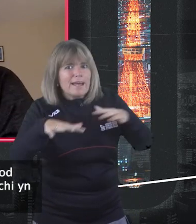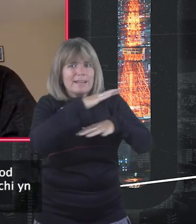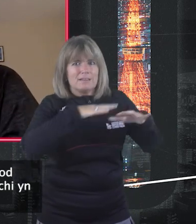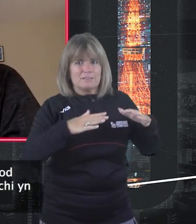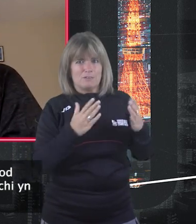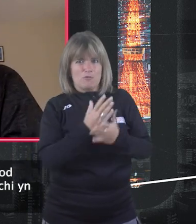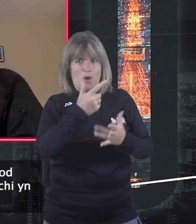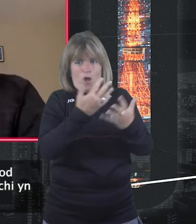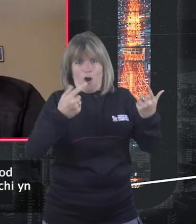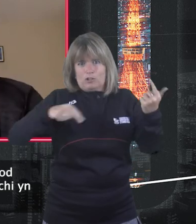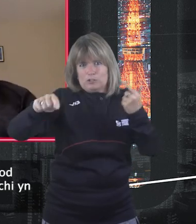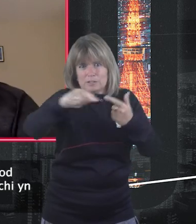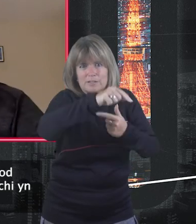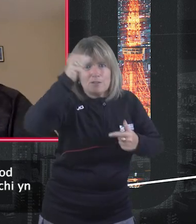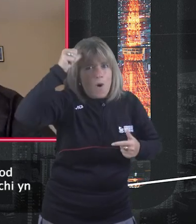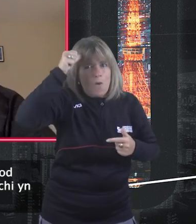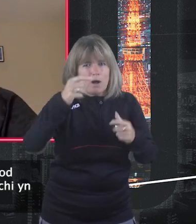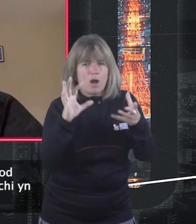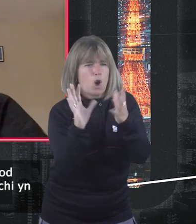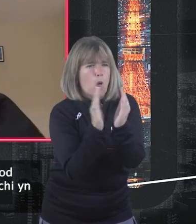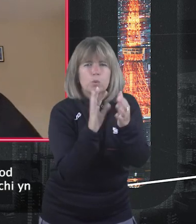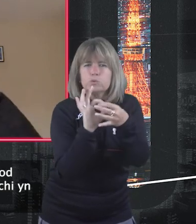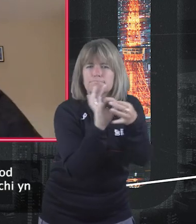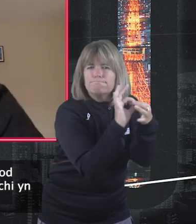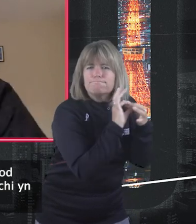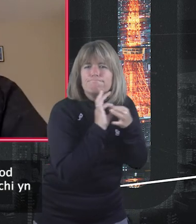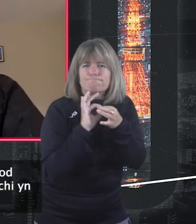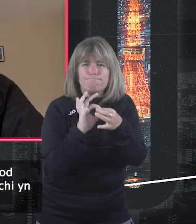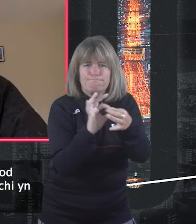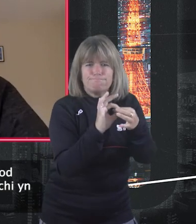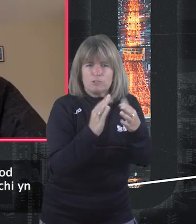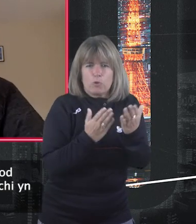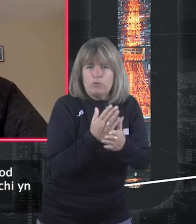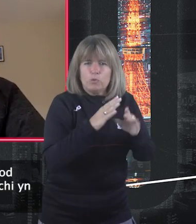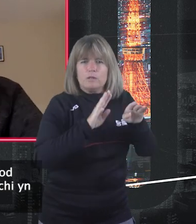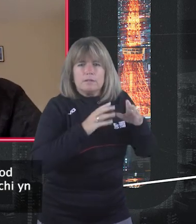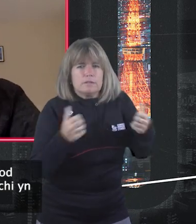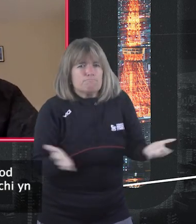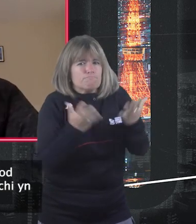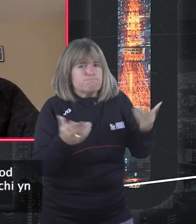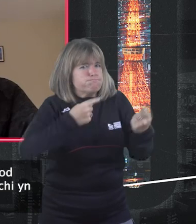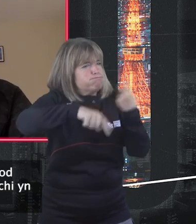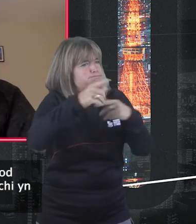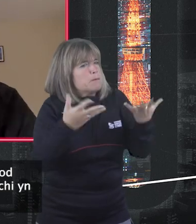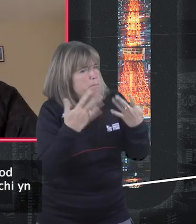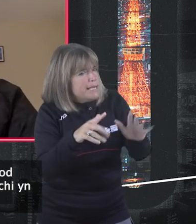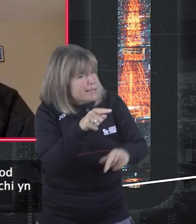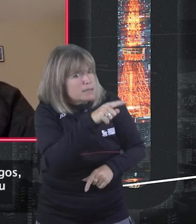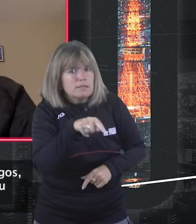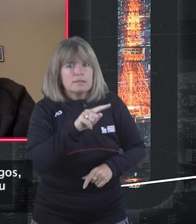incredibly close, and the bond that you've got, and you all spur each other on and encourage each other, don't